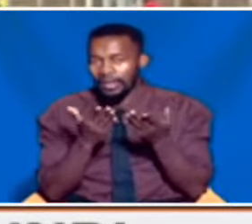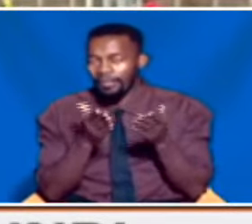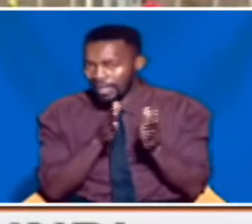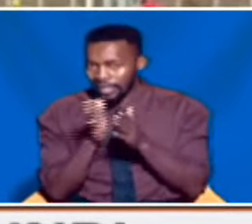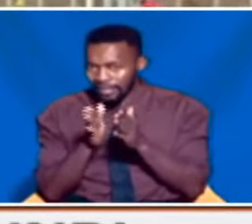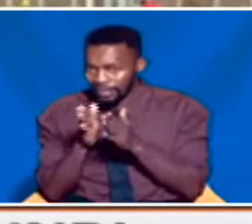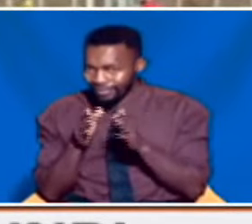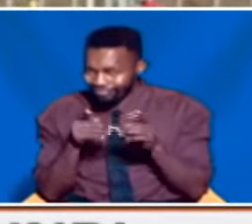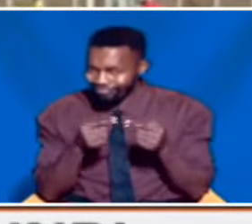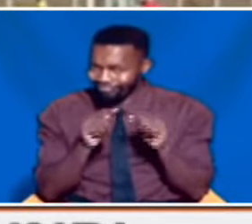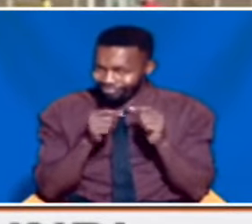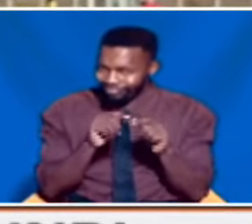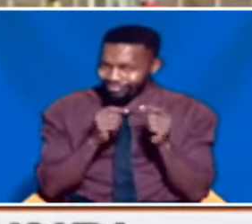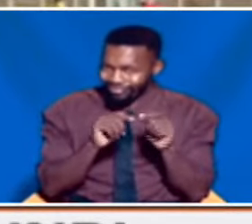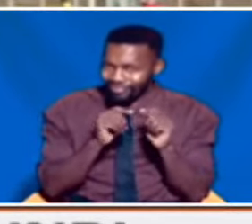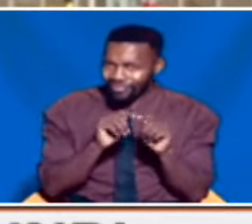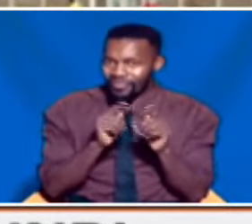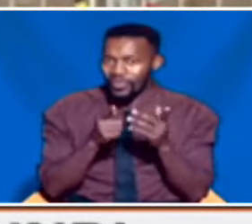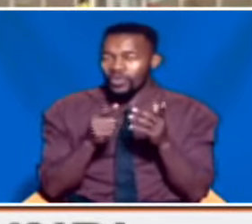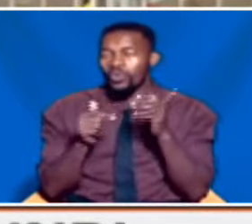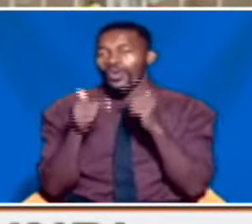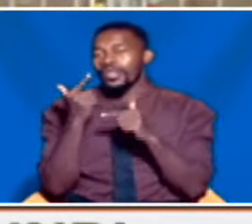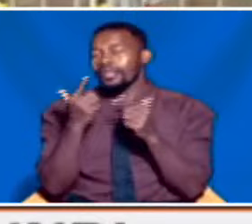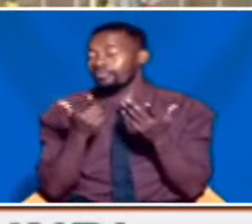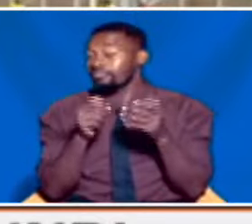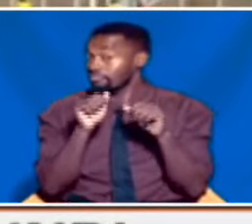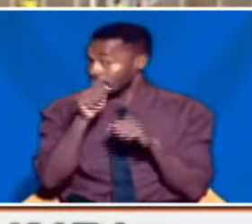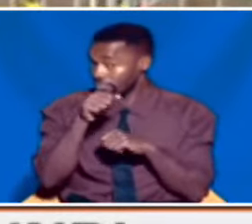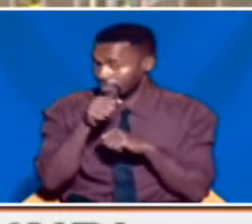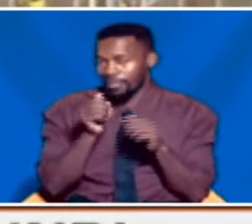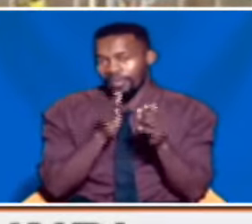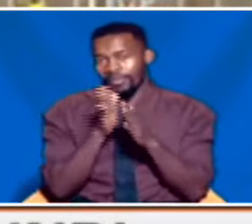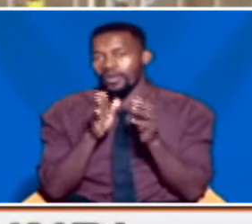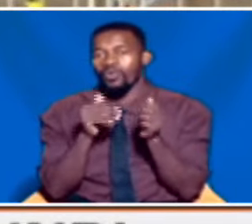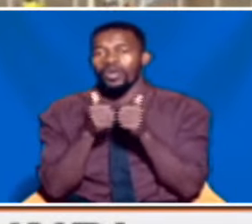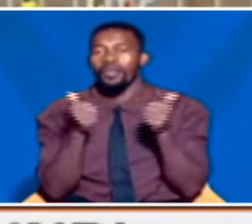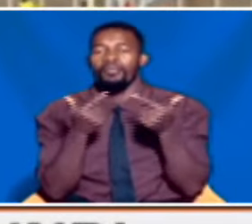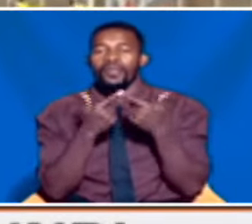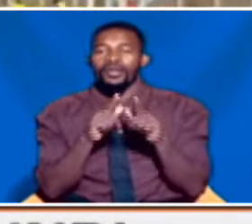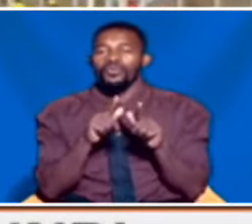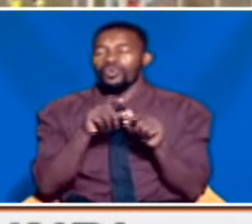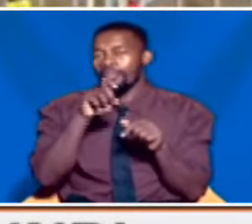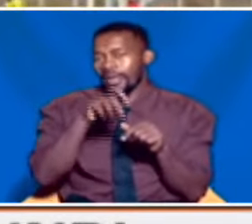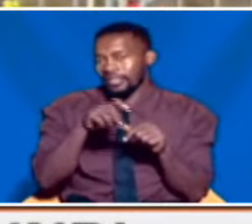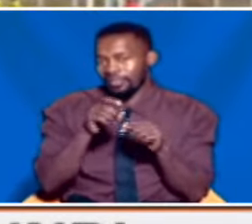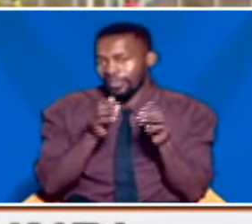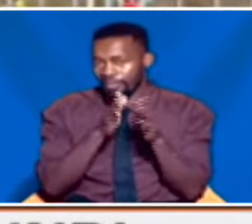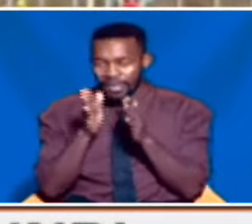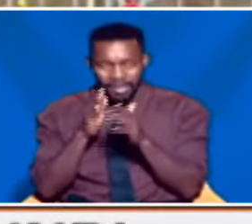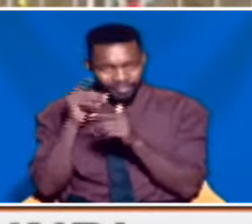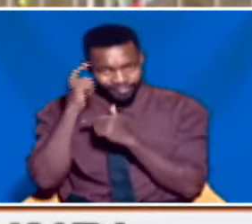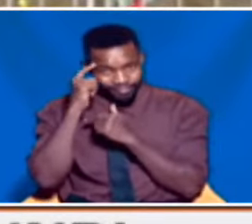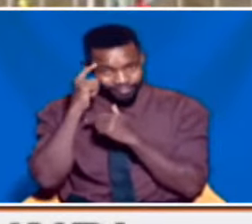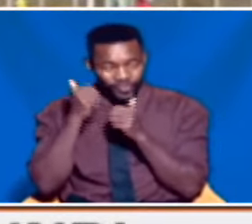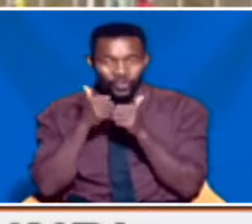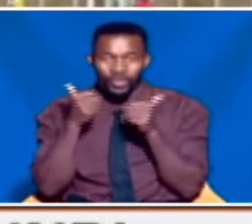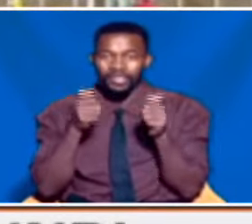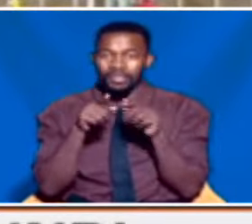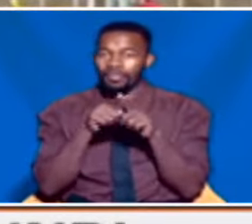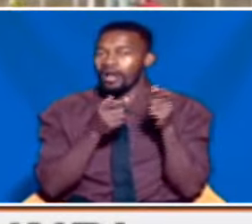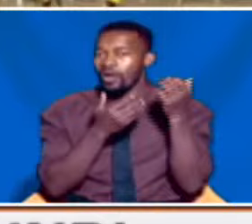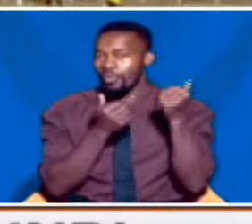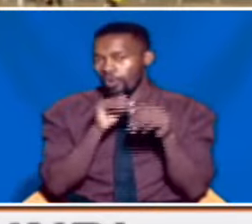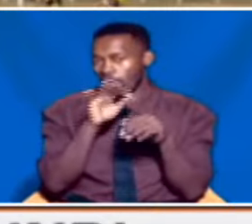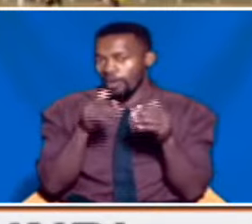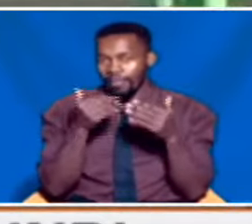long balls behind our defense. So we are prepared for it. But you need to also to be prepared mentally for it. And I hope everything will be okay